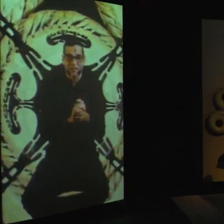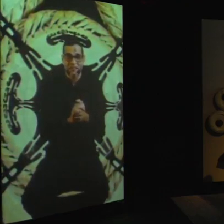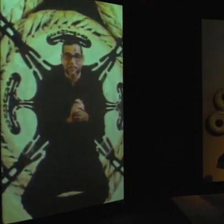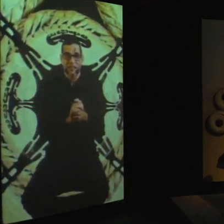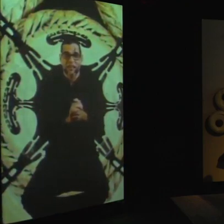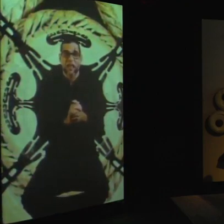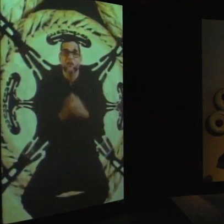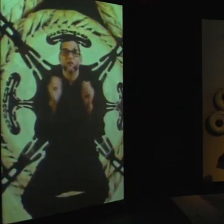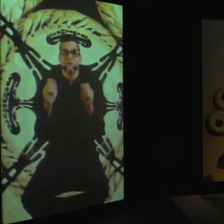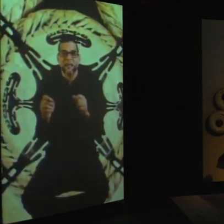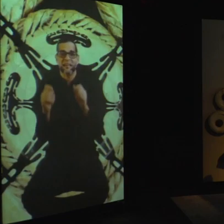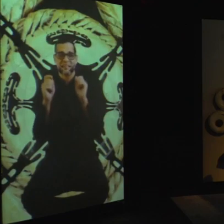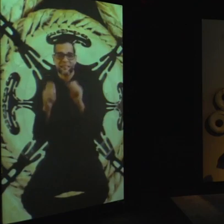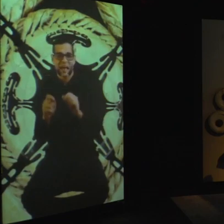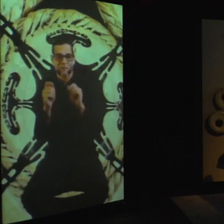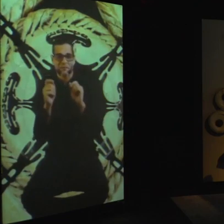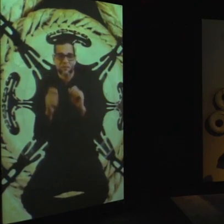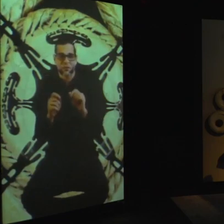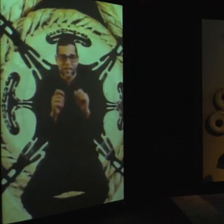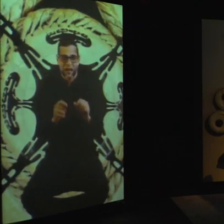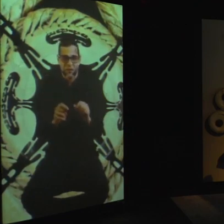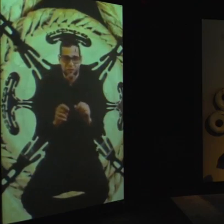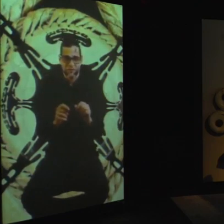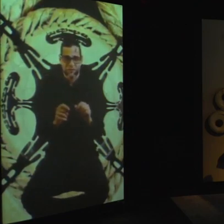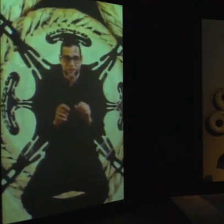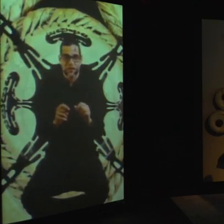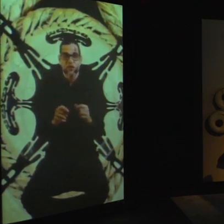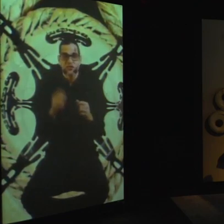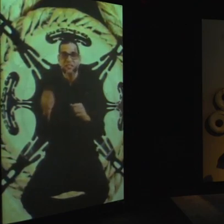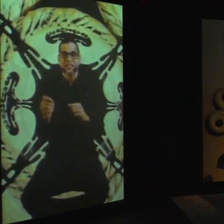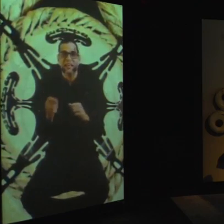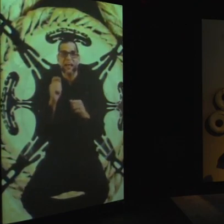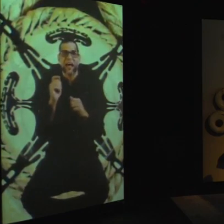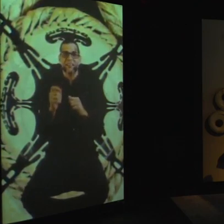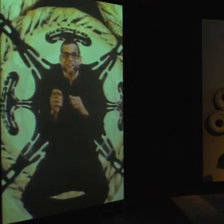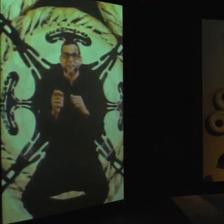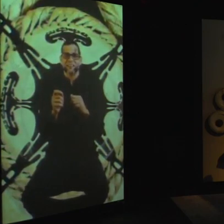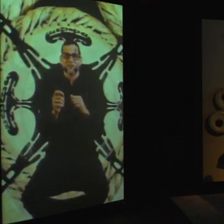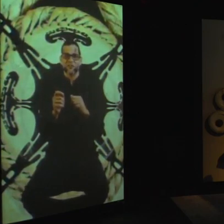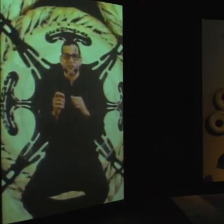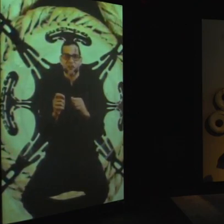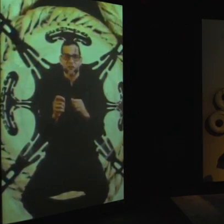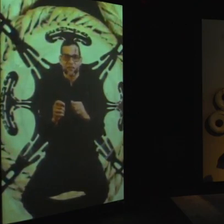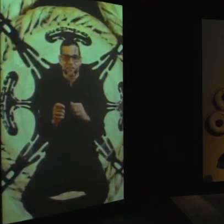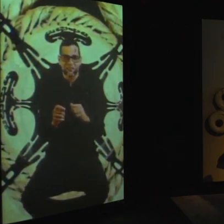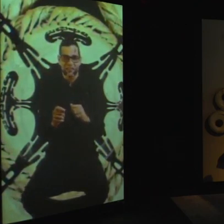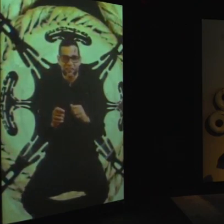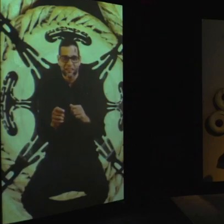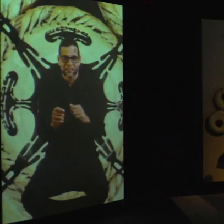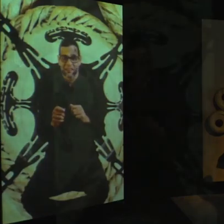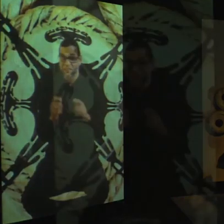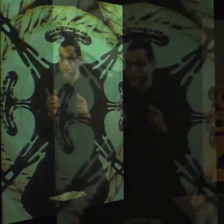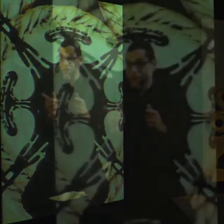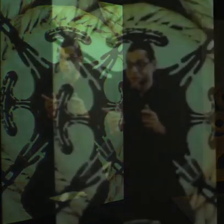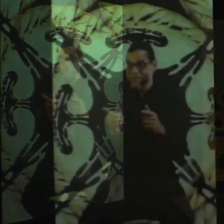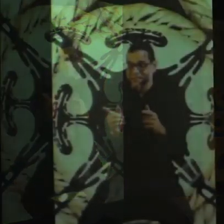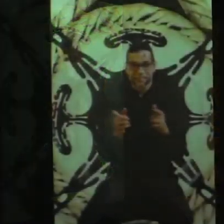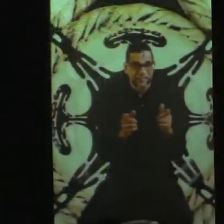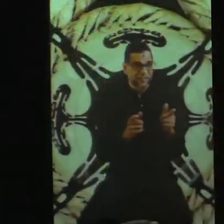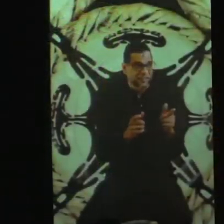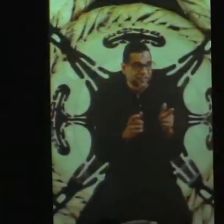moment and you can make time slow down. Just like in Einstein's theory of general relativity. You know that